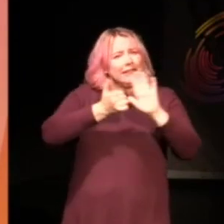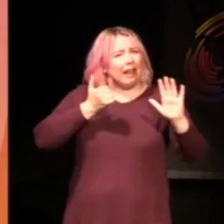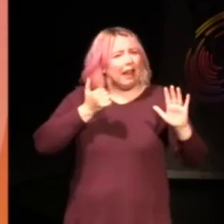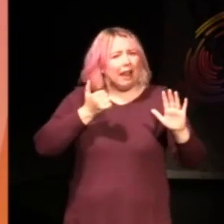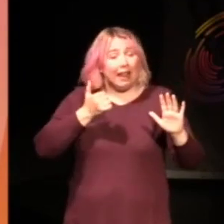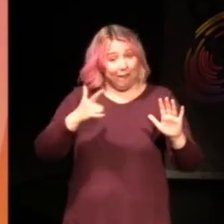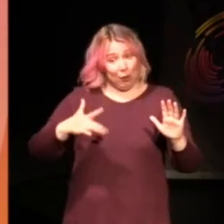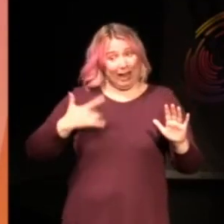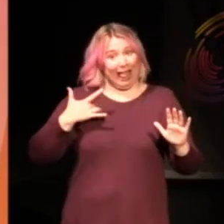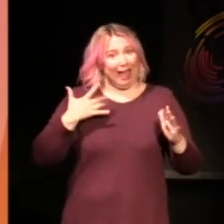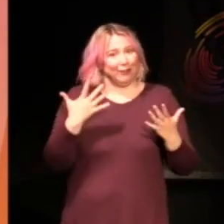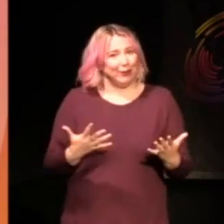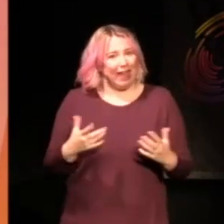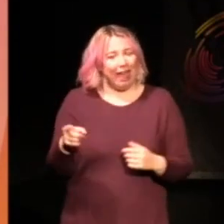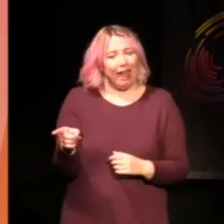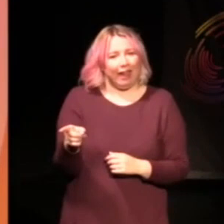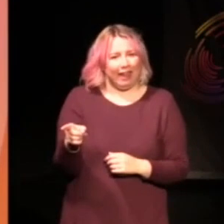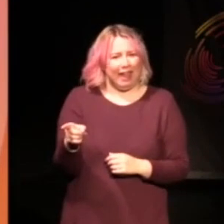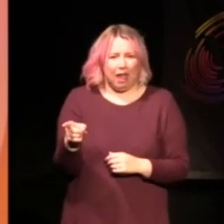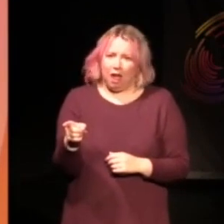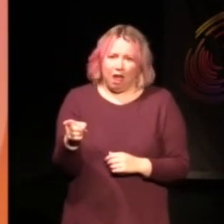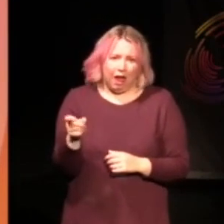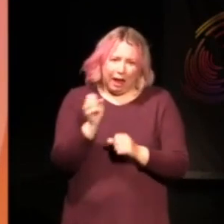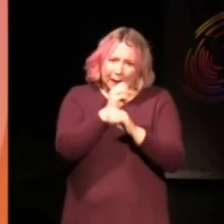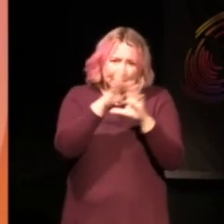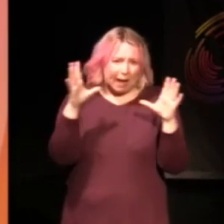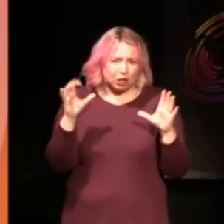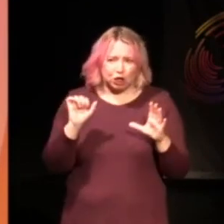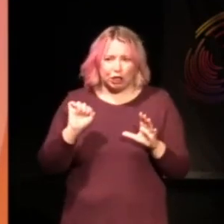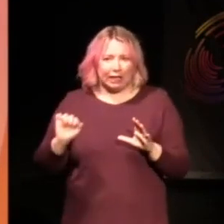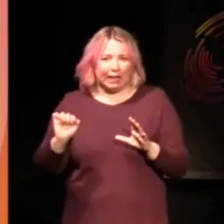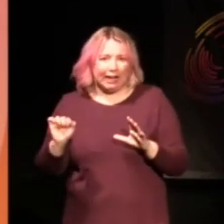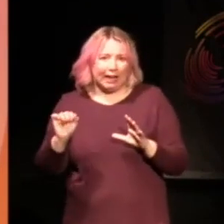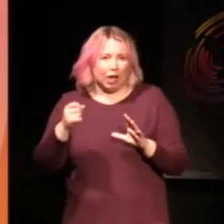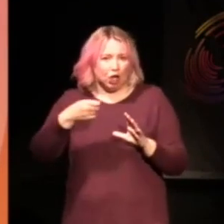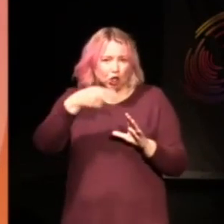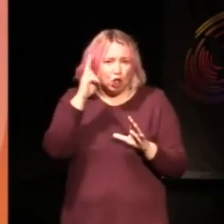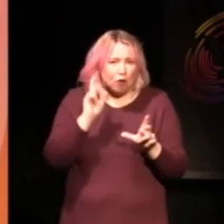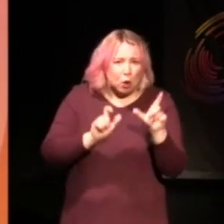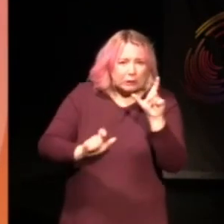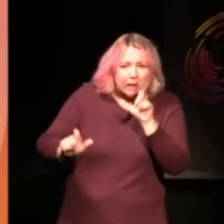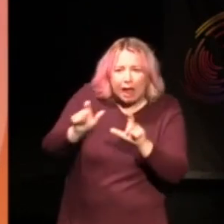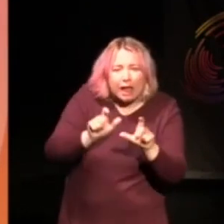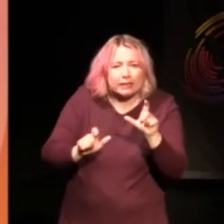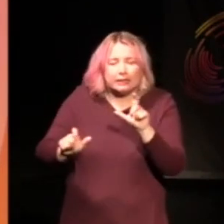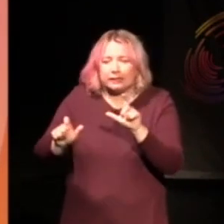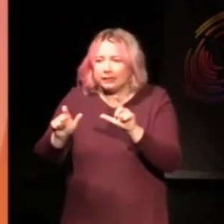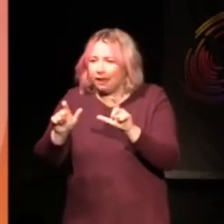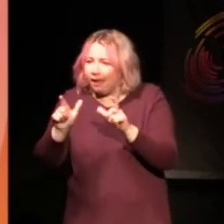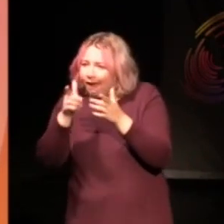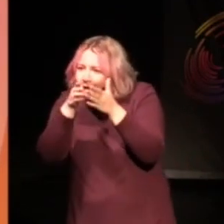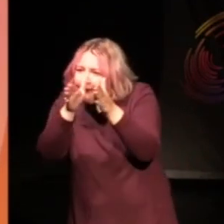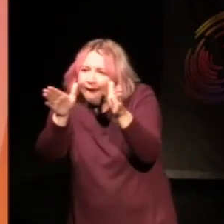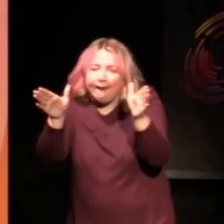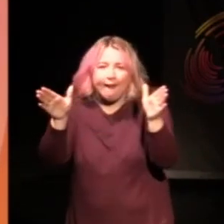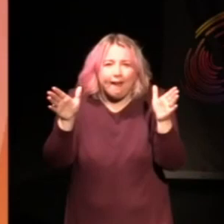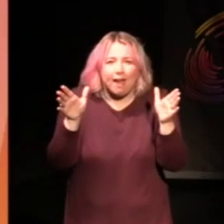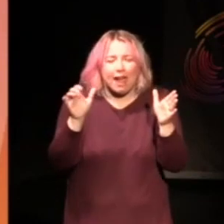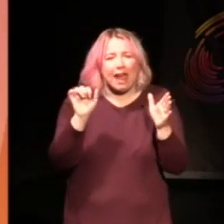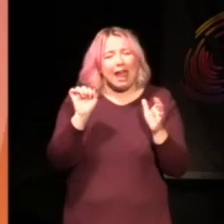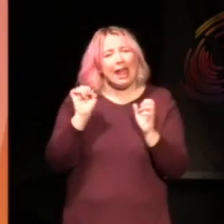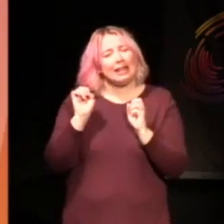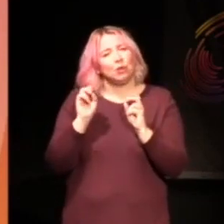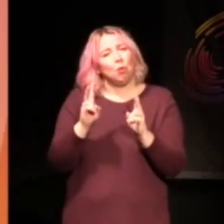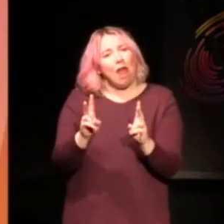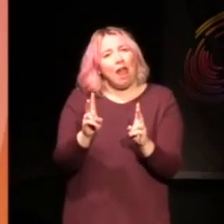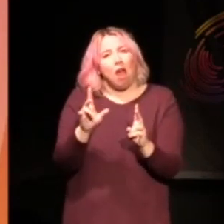were alive today, for instance, in my opinion, he would be also very interested in neuroscience, not only in science. So the way he draws on